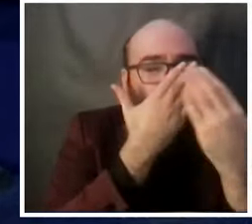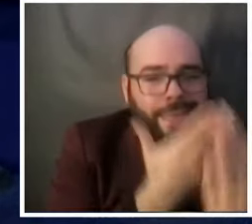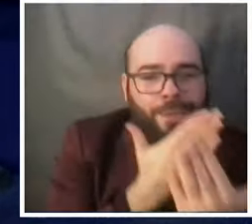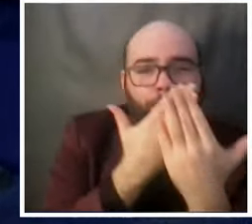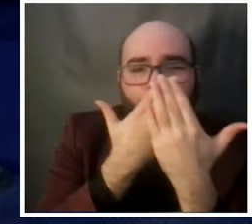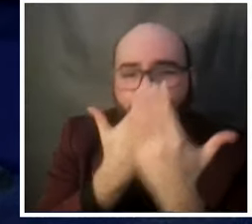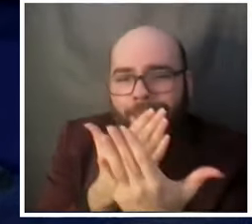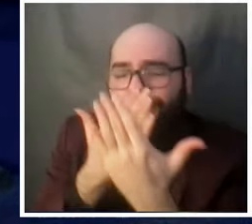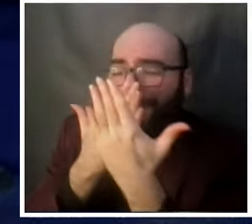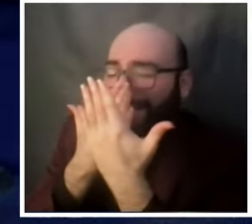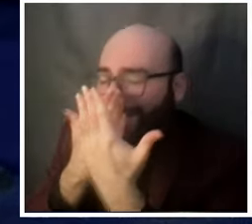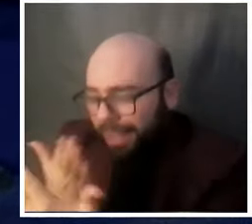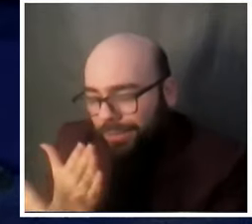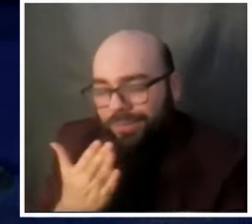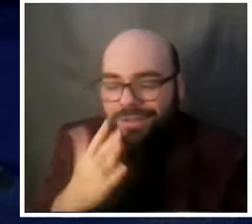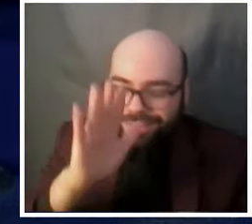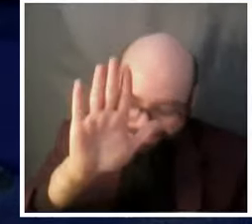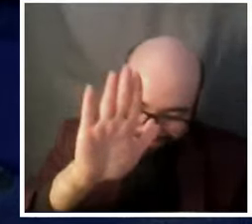Thank you.